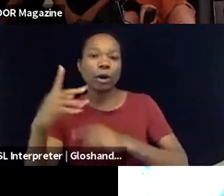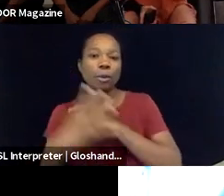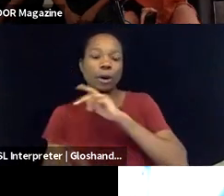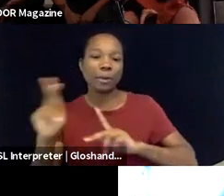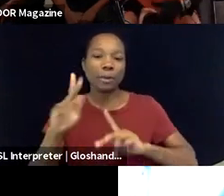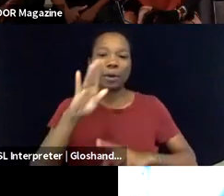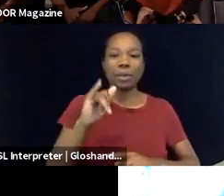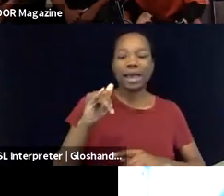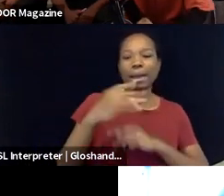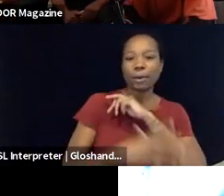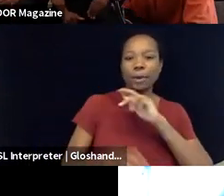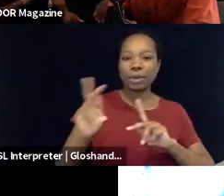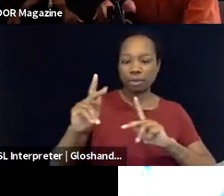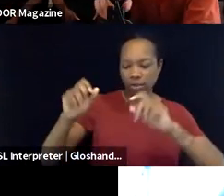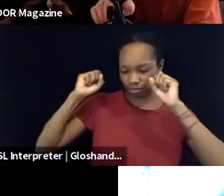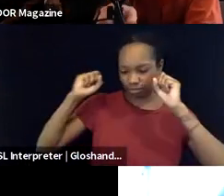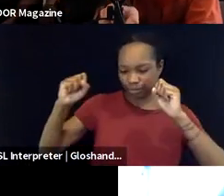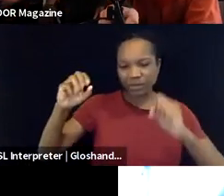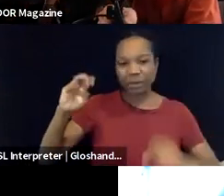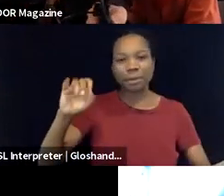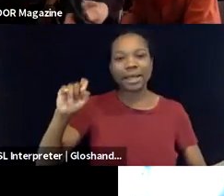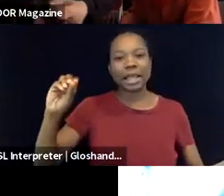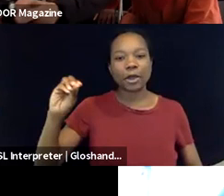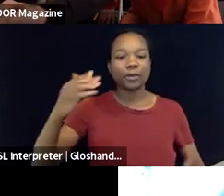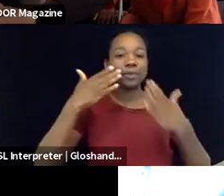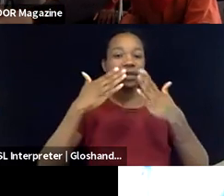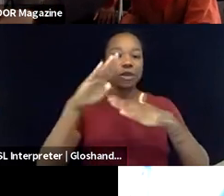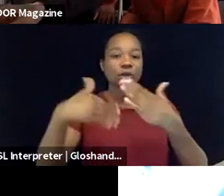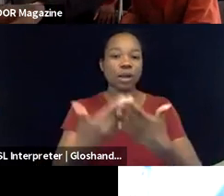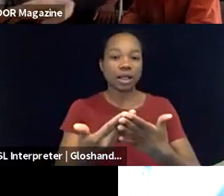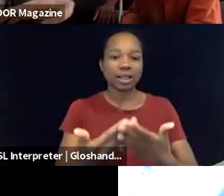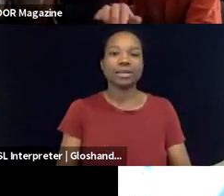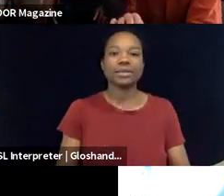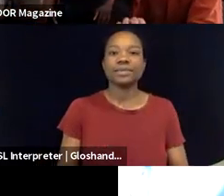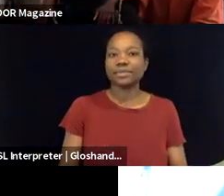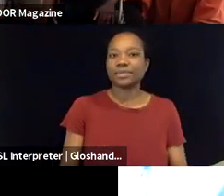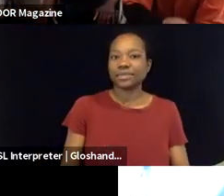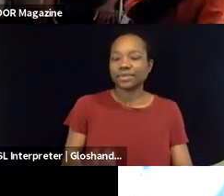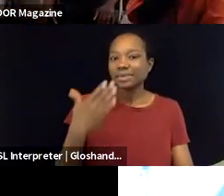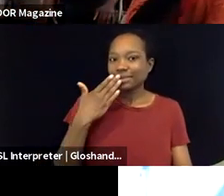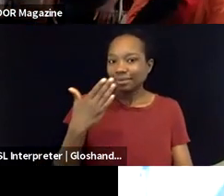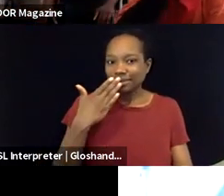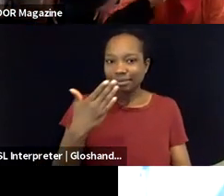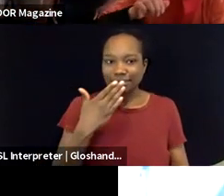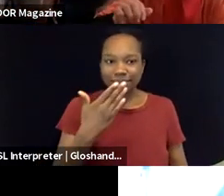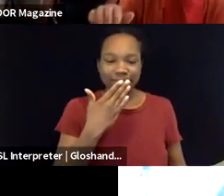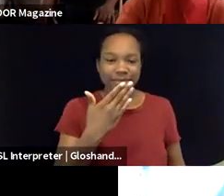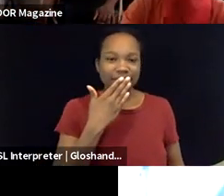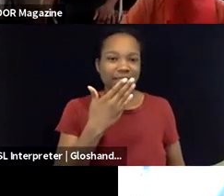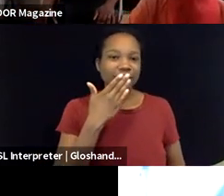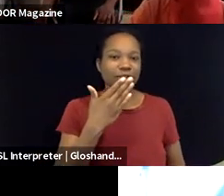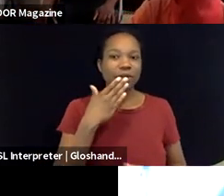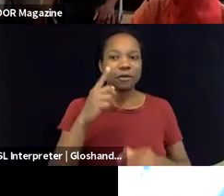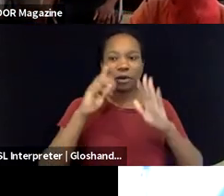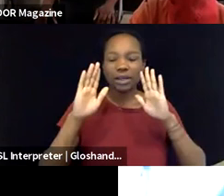Oh, Mateo. Thank you, everybody. Thank you. All right. Thank you, everyone, so much